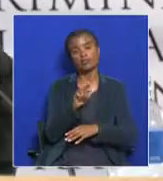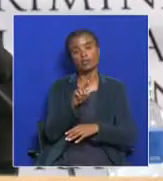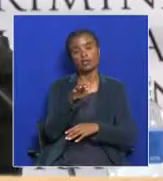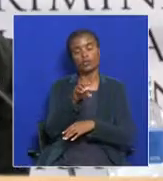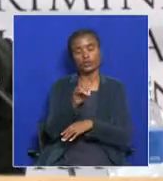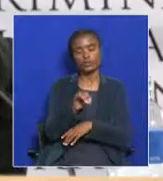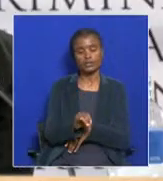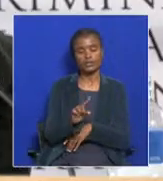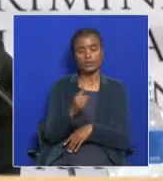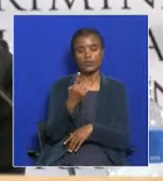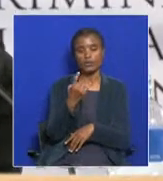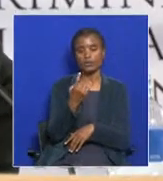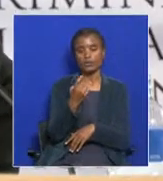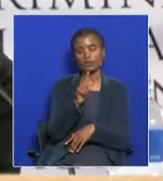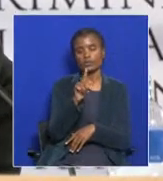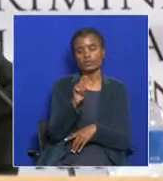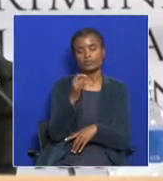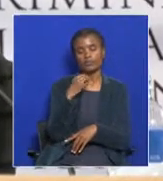On the